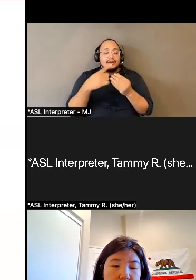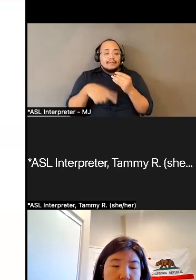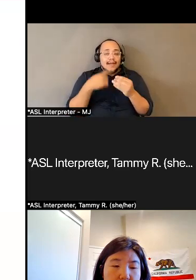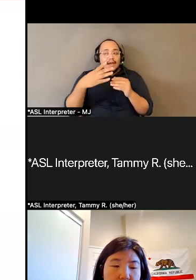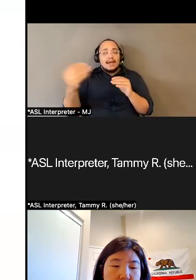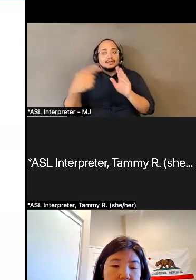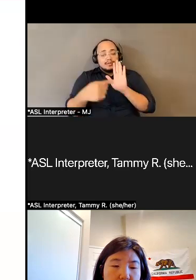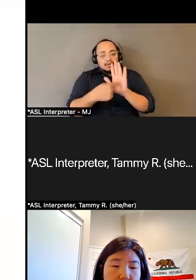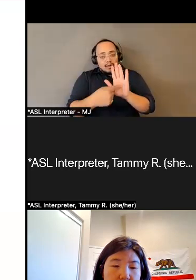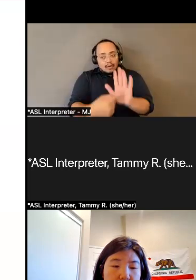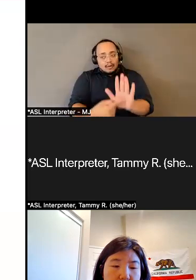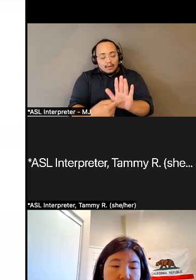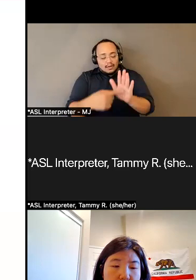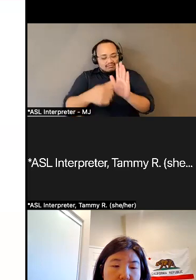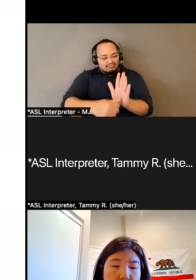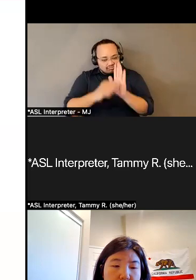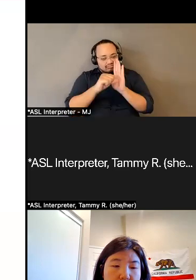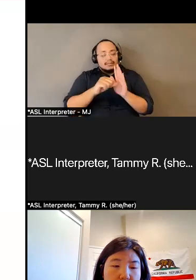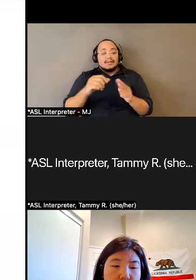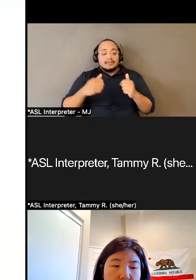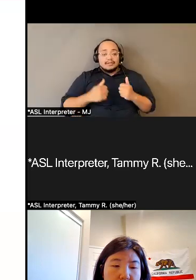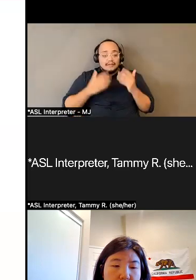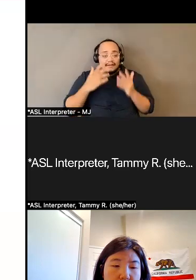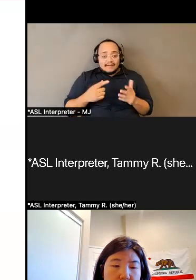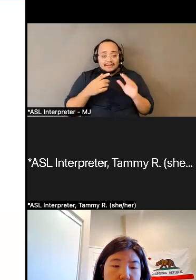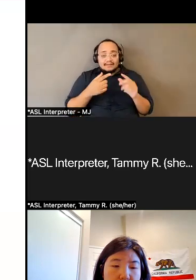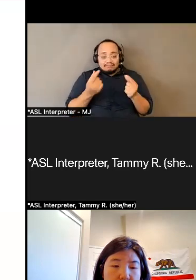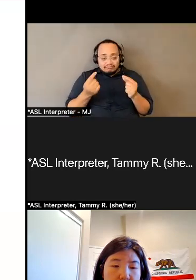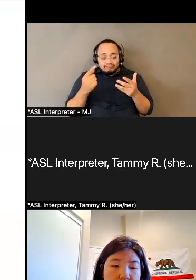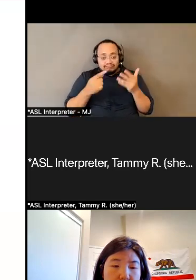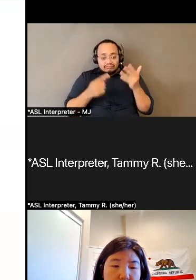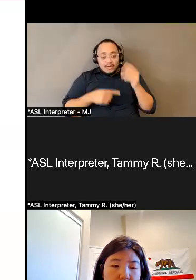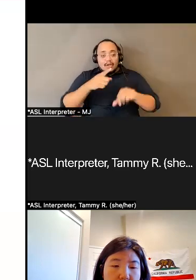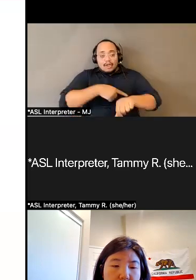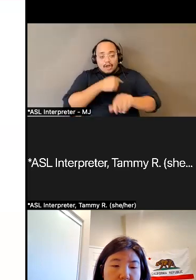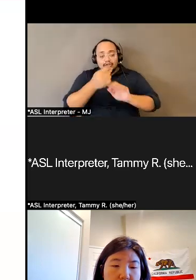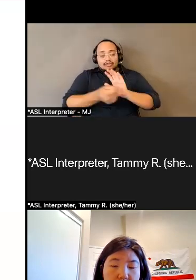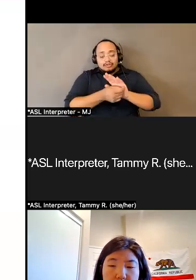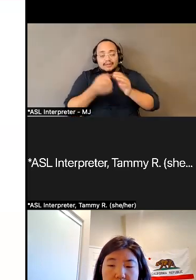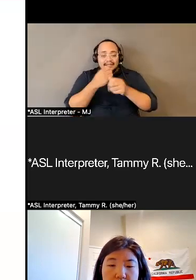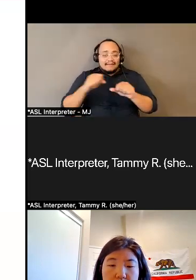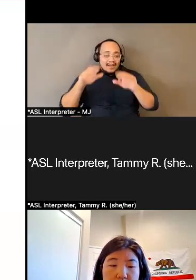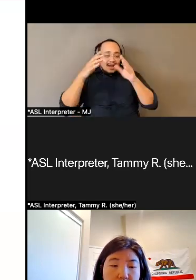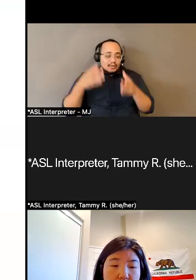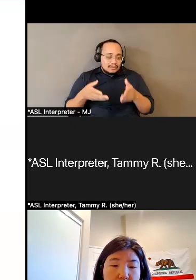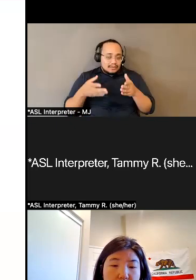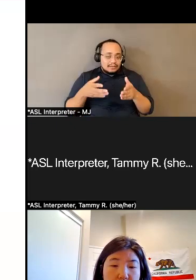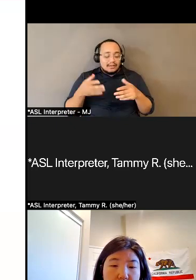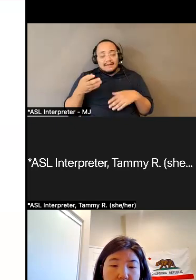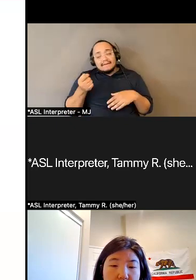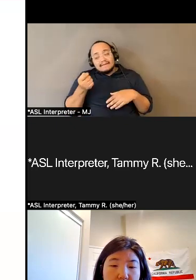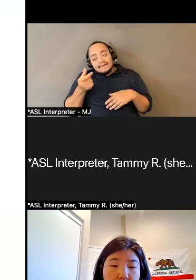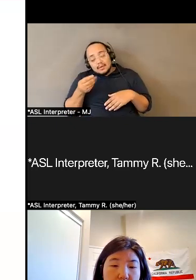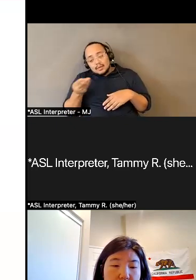that, emphasize that what survivors are saying they need is really long-term, stable, safe housing. That very few survivors,